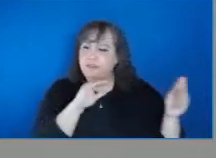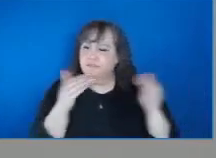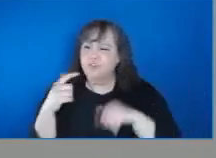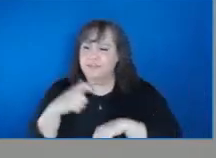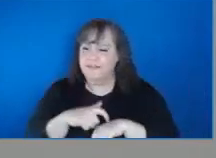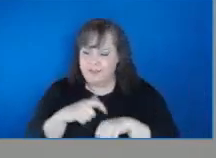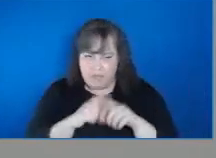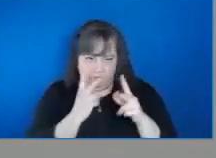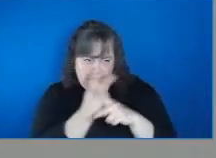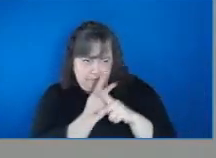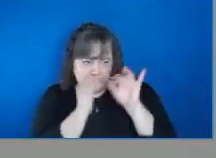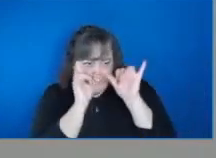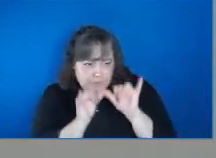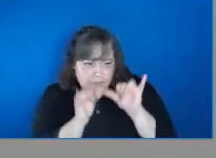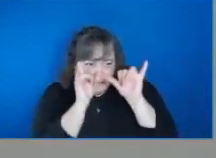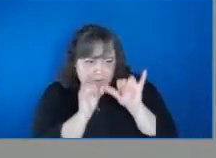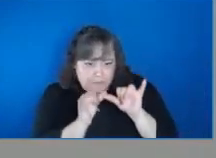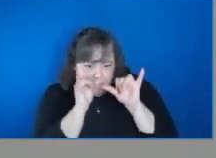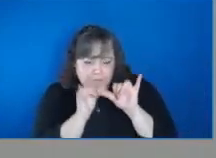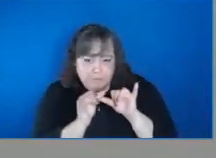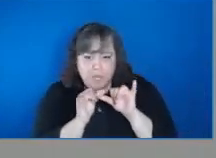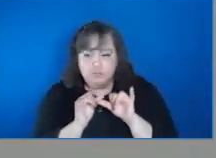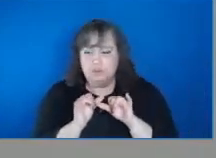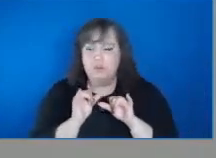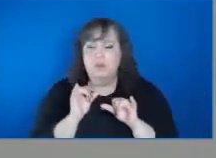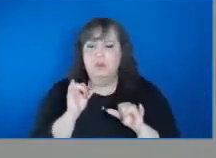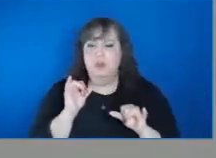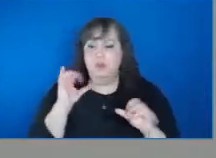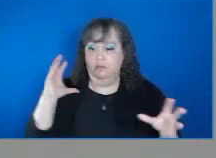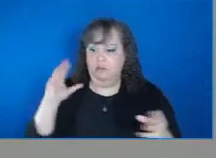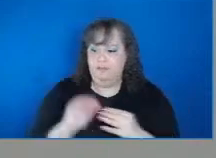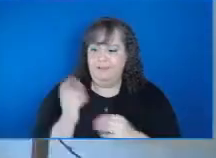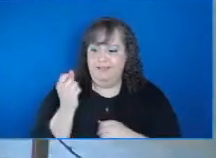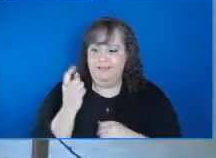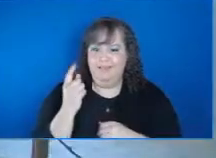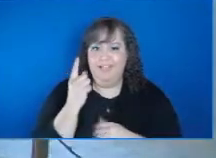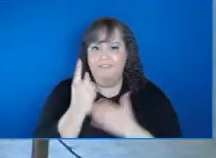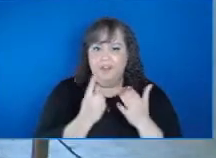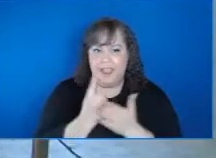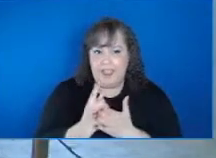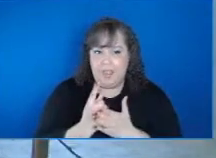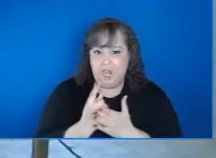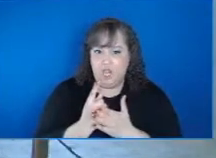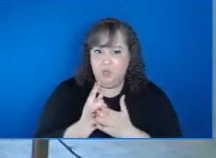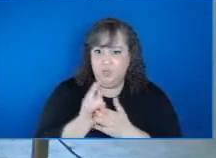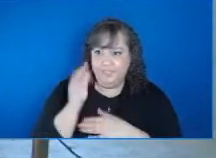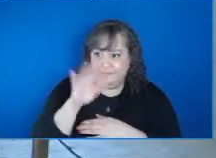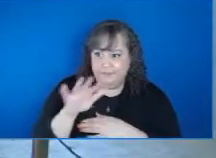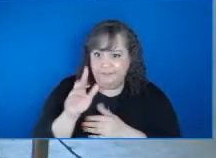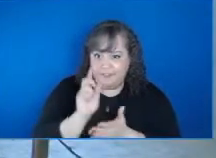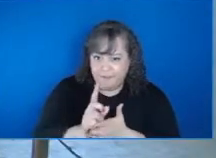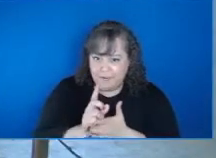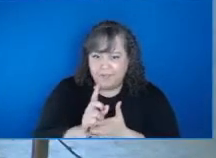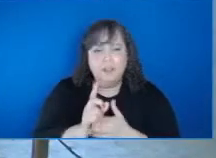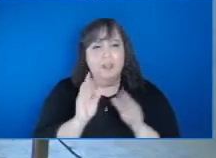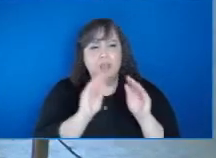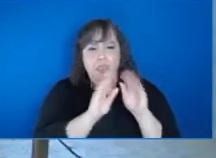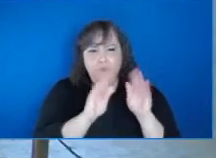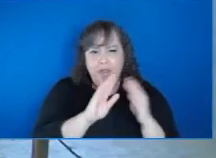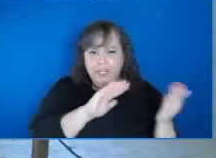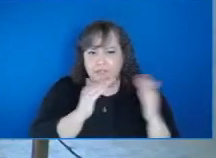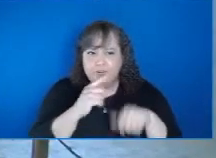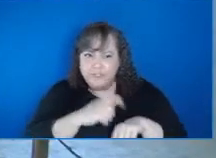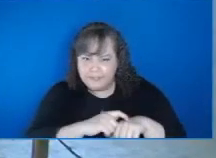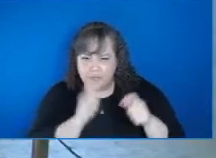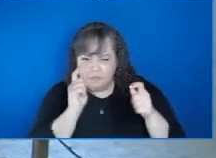measurements, and over this 11 hours and 55 minutes, this brightness versus time changes. And that's really a great way, and that's the same technique